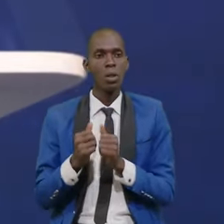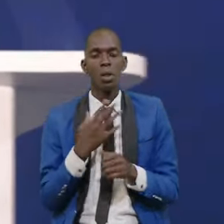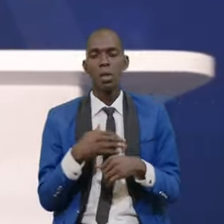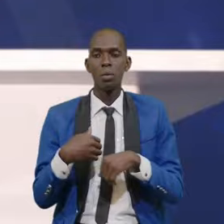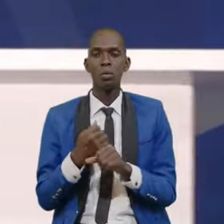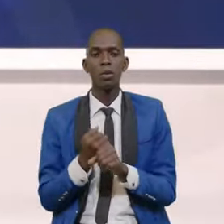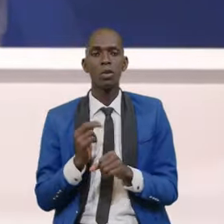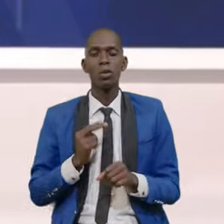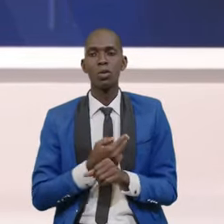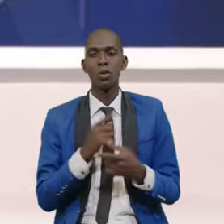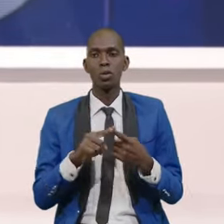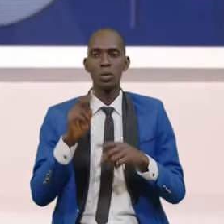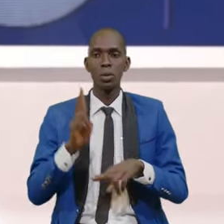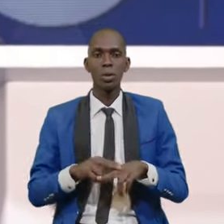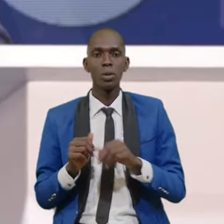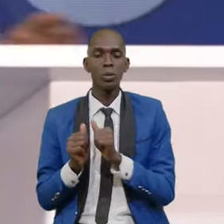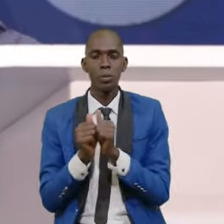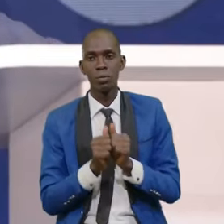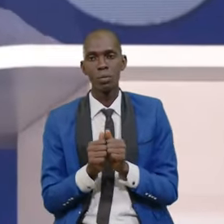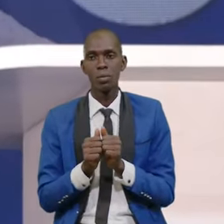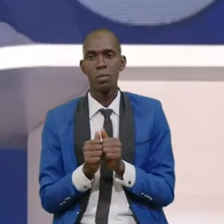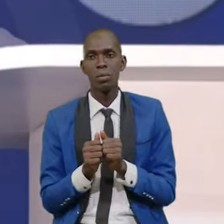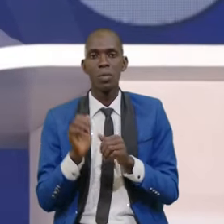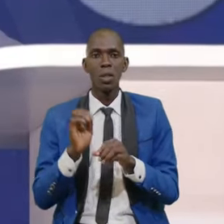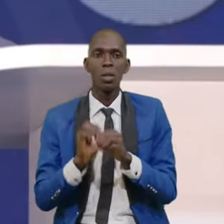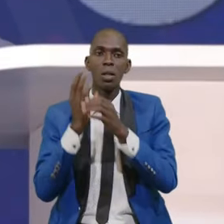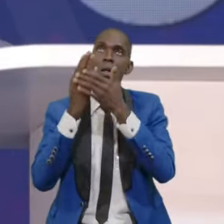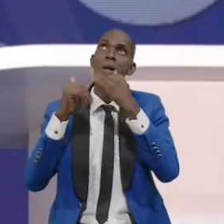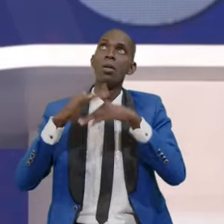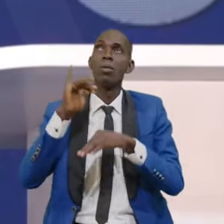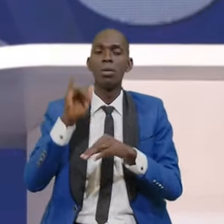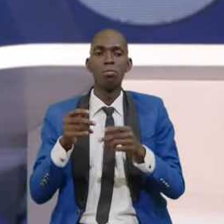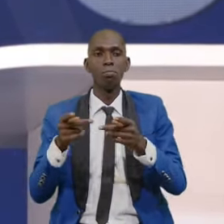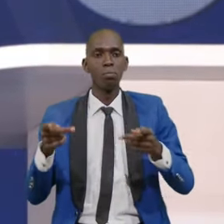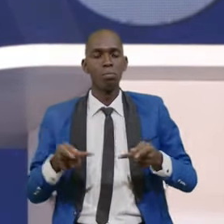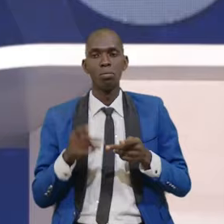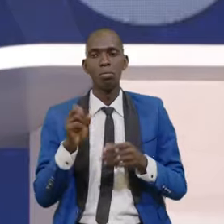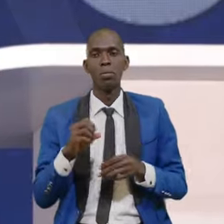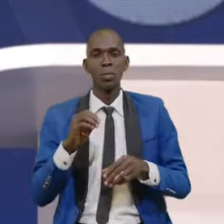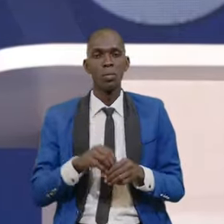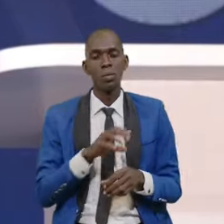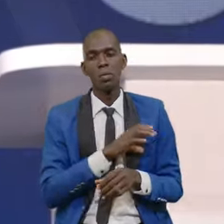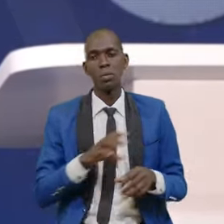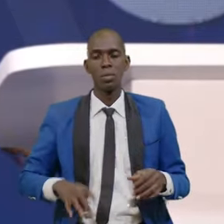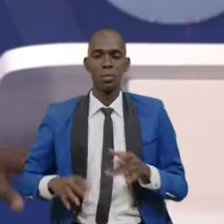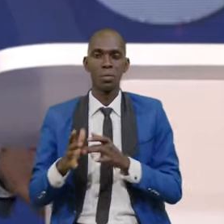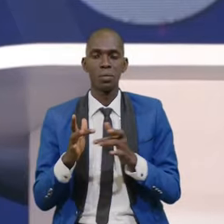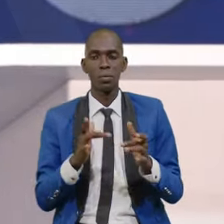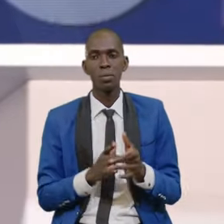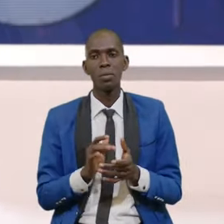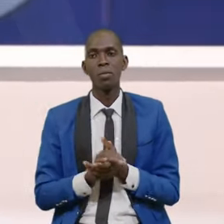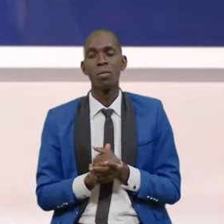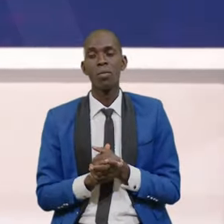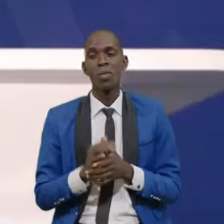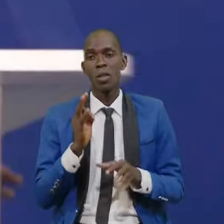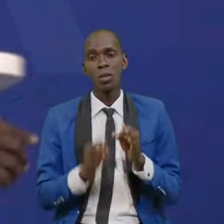to sit together in heavenly places in Christ Jesus. If your seat